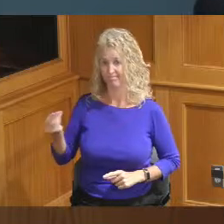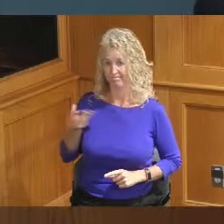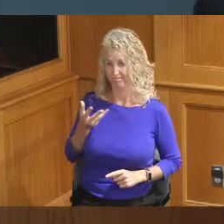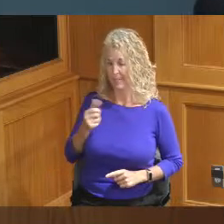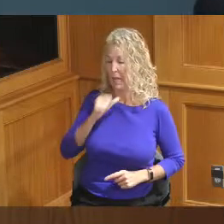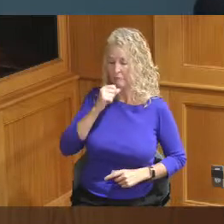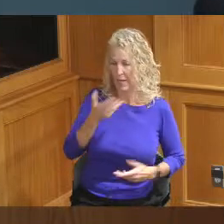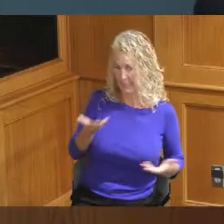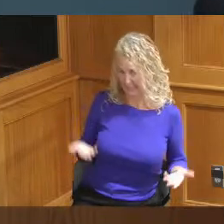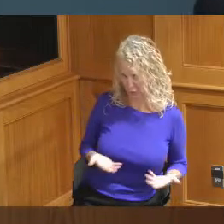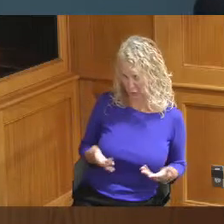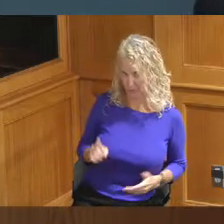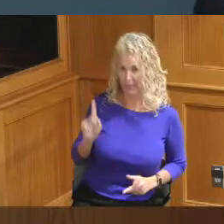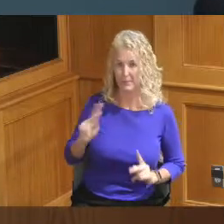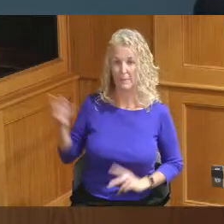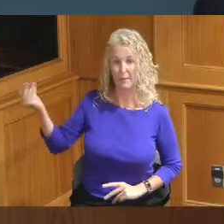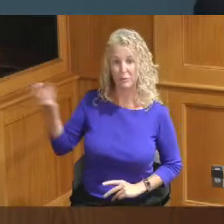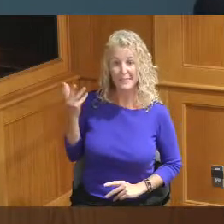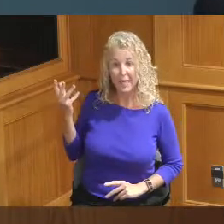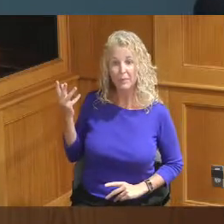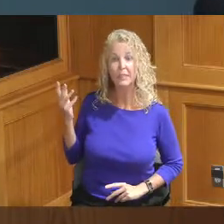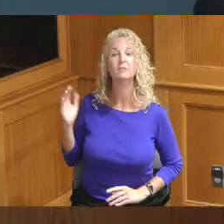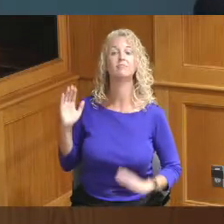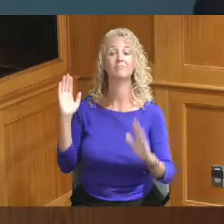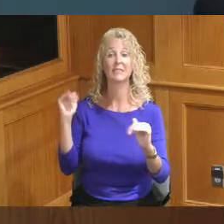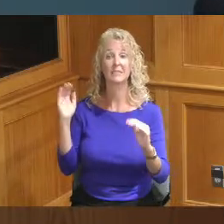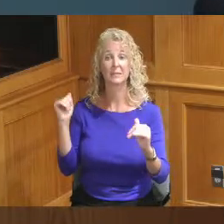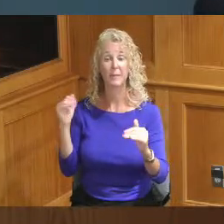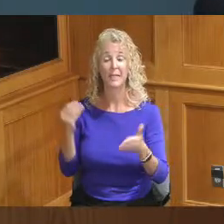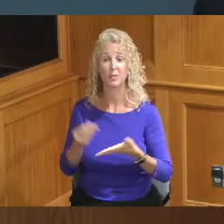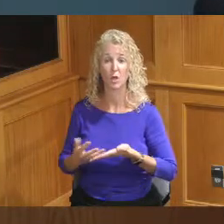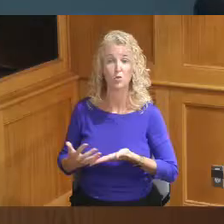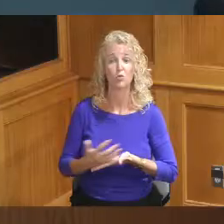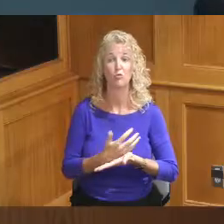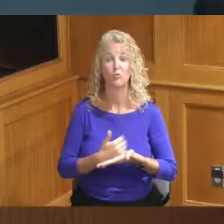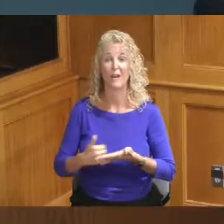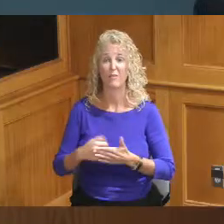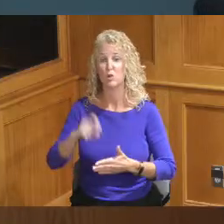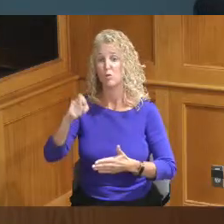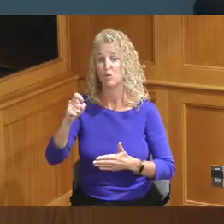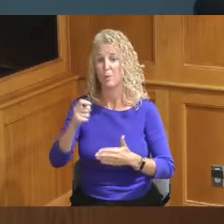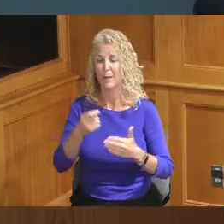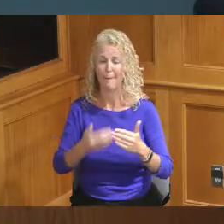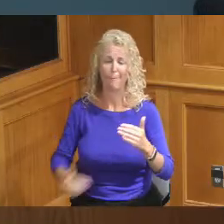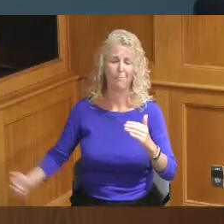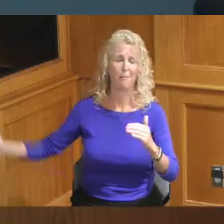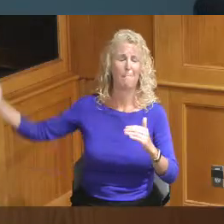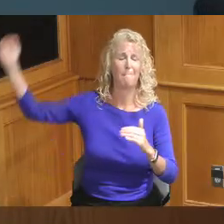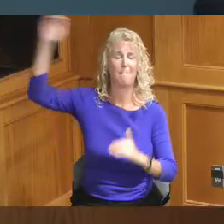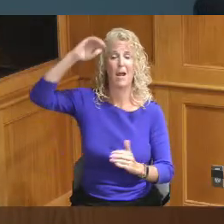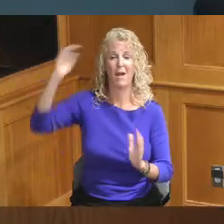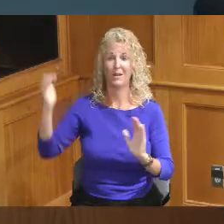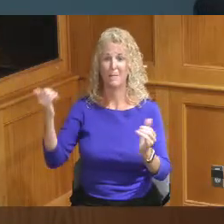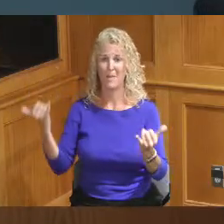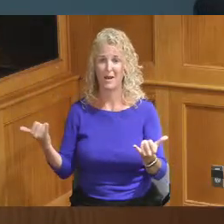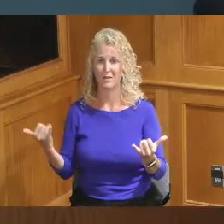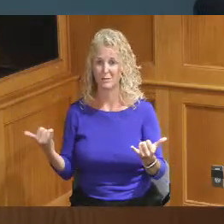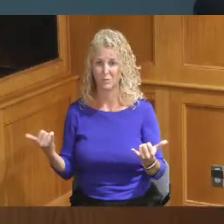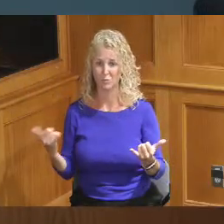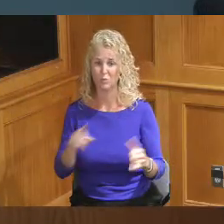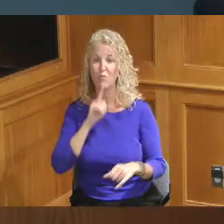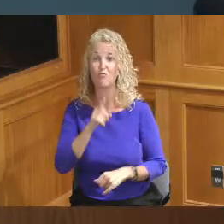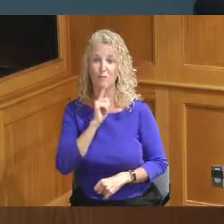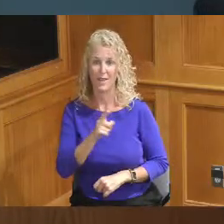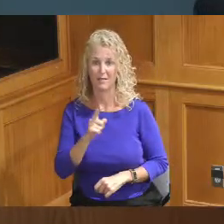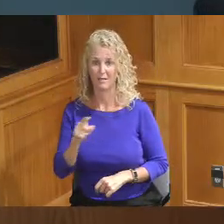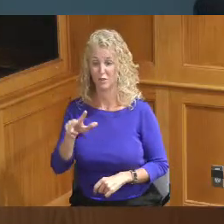either, there was an expectation that the revenues will come in far higher than they have. And so we simply can't afford to